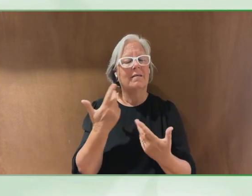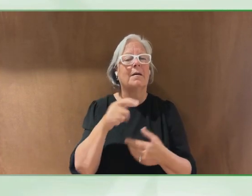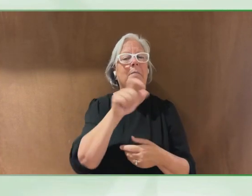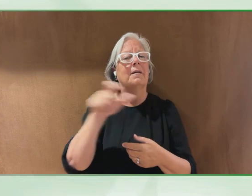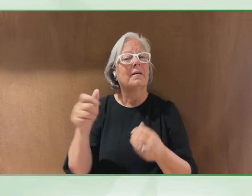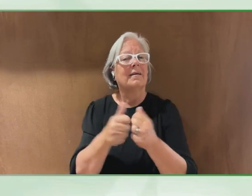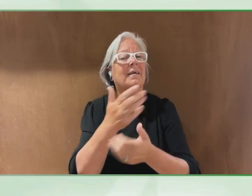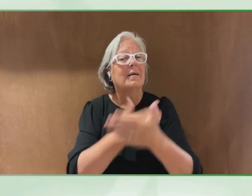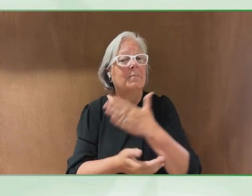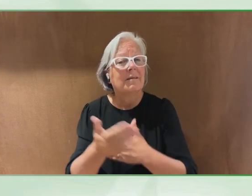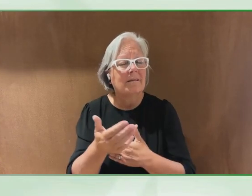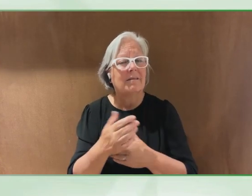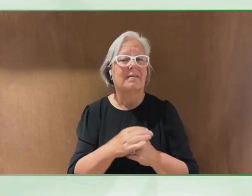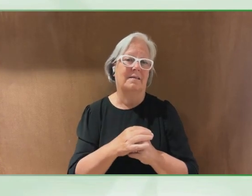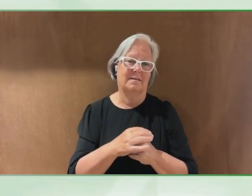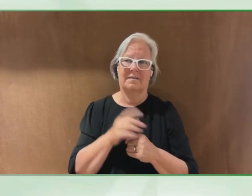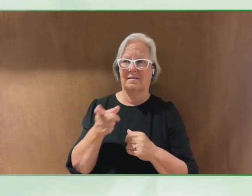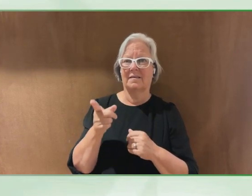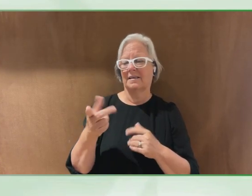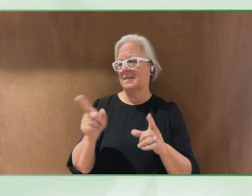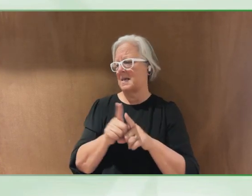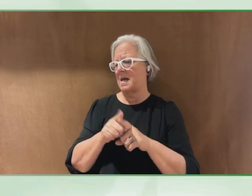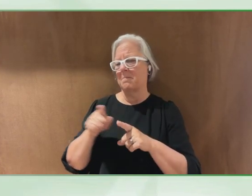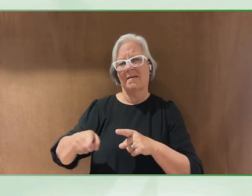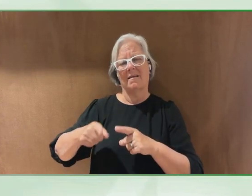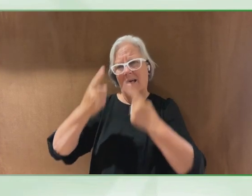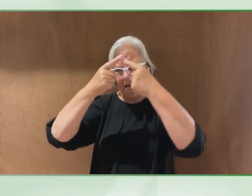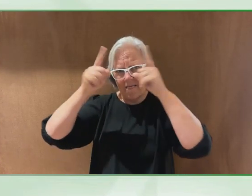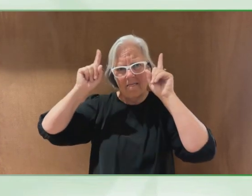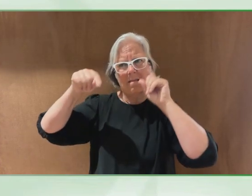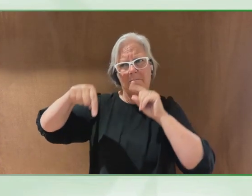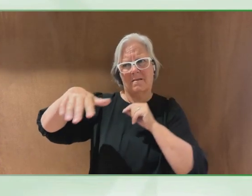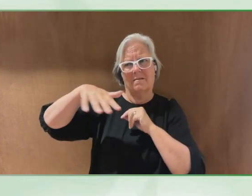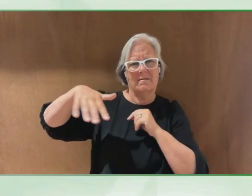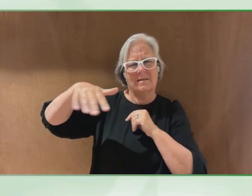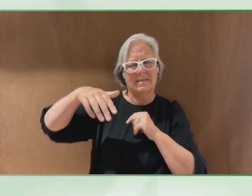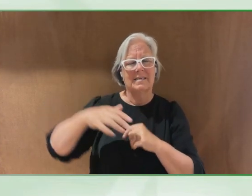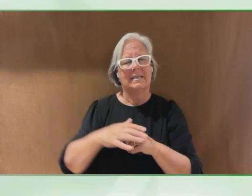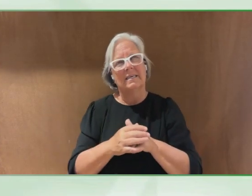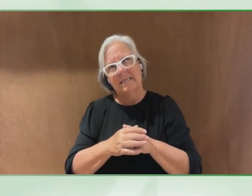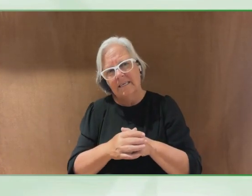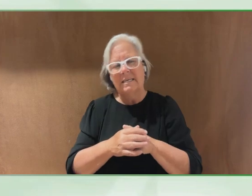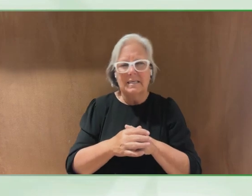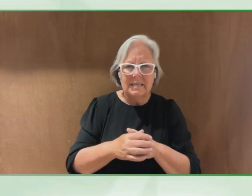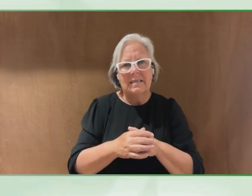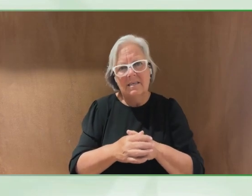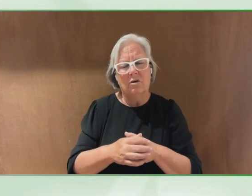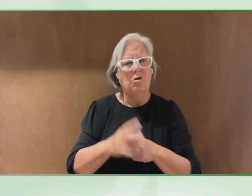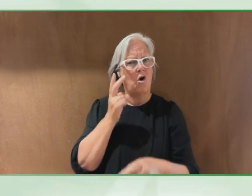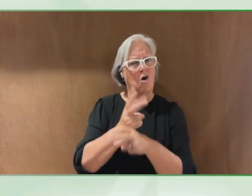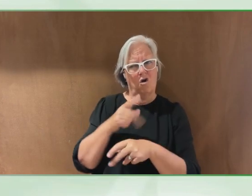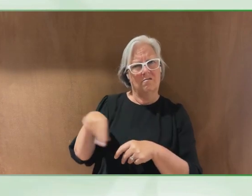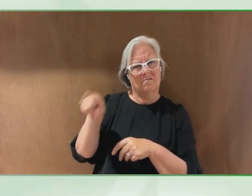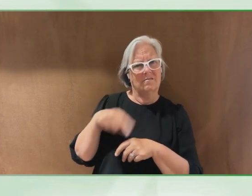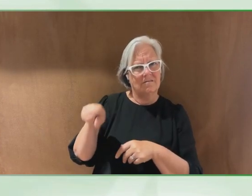rights in the academic space aren't as easy to get and easy to navigate because of systemic challenges within the